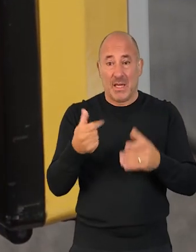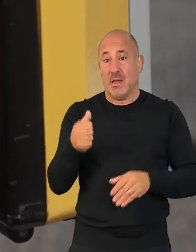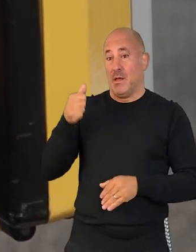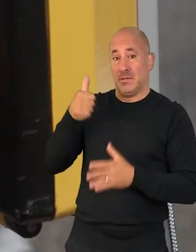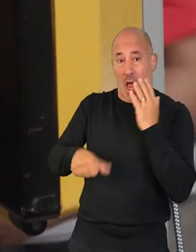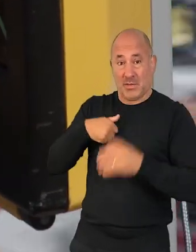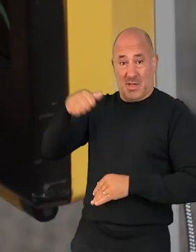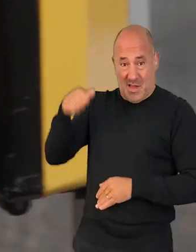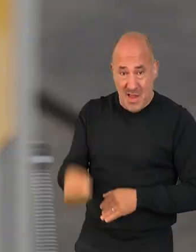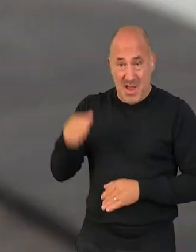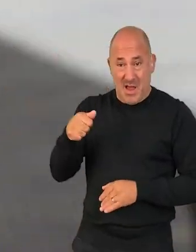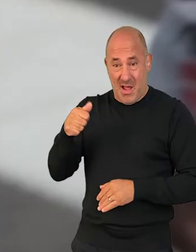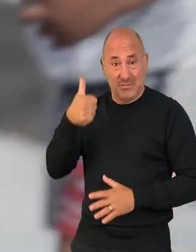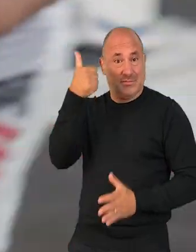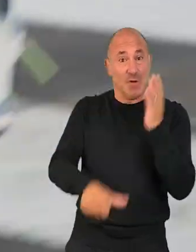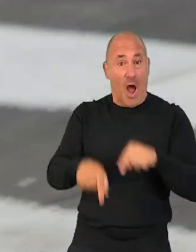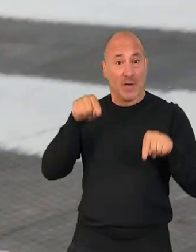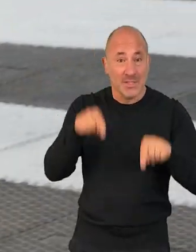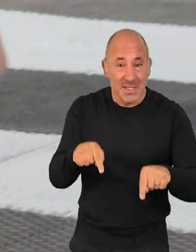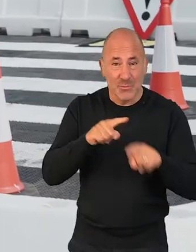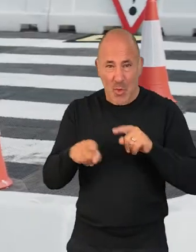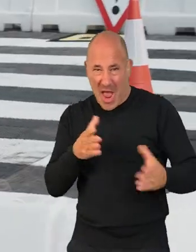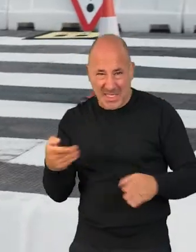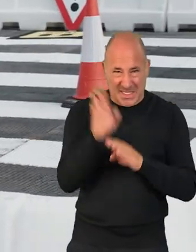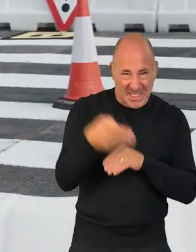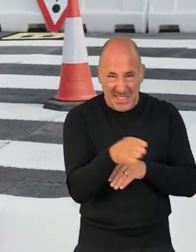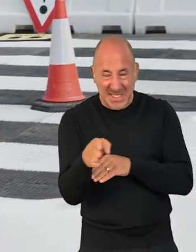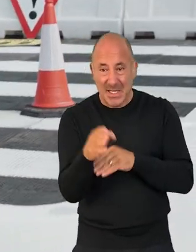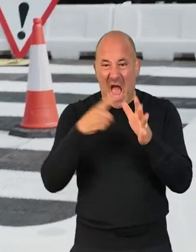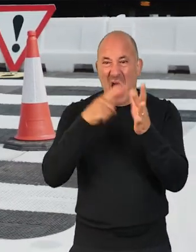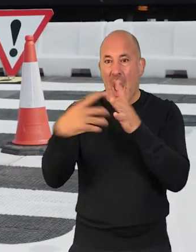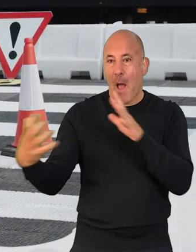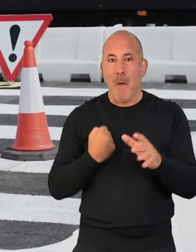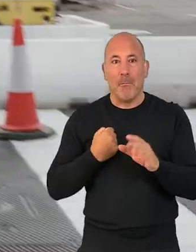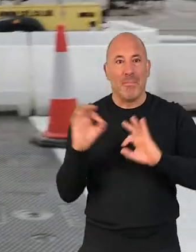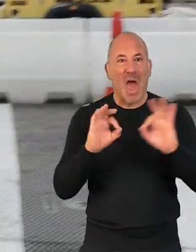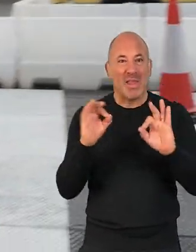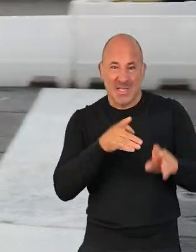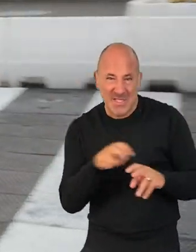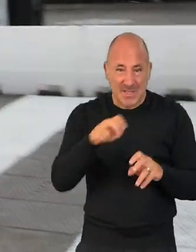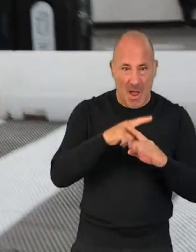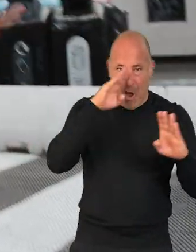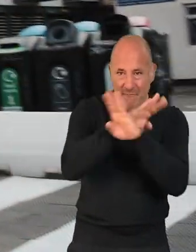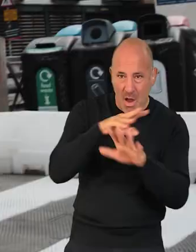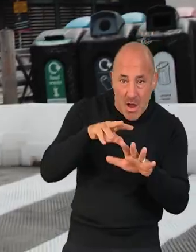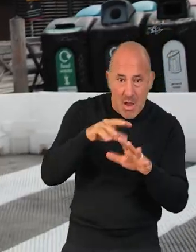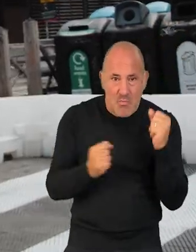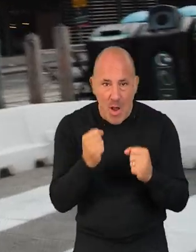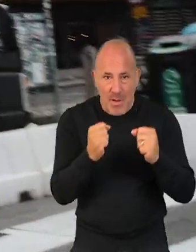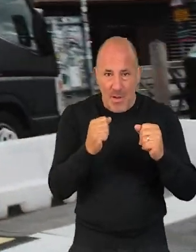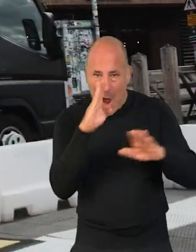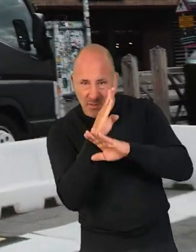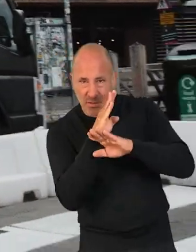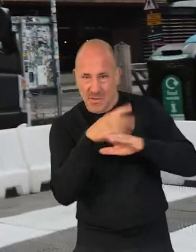the experience will begin, and they'll essentially just need to try to get to the goal without being detected by the AI. So they must